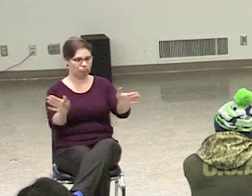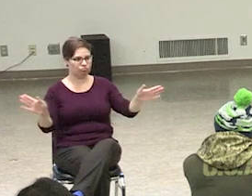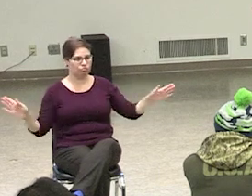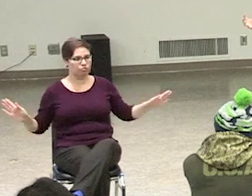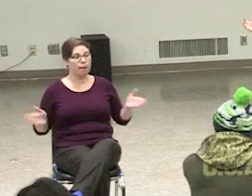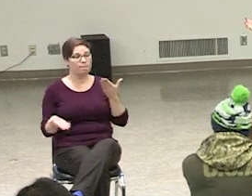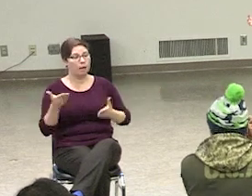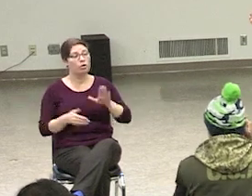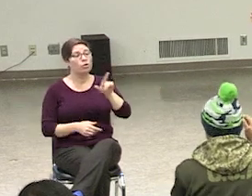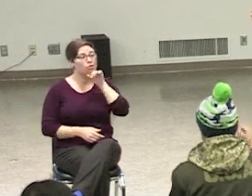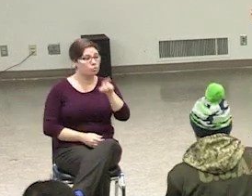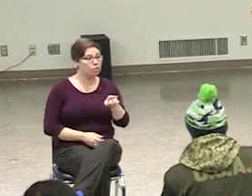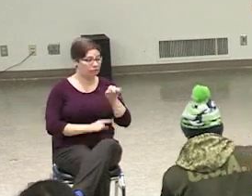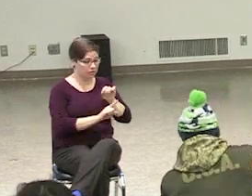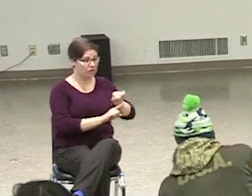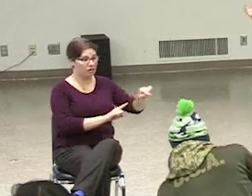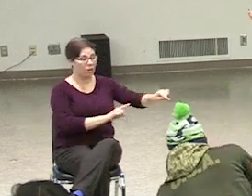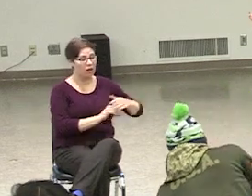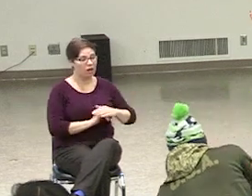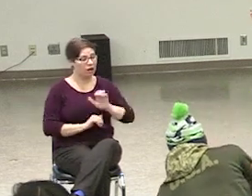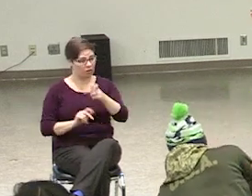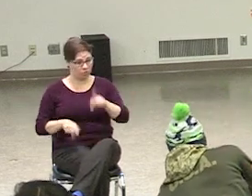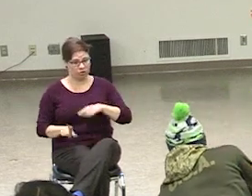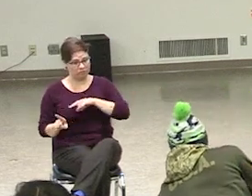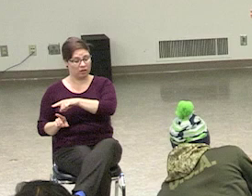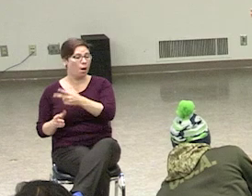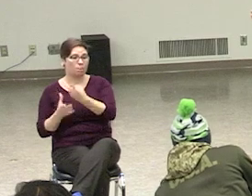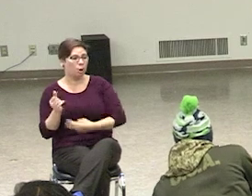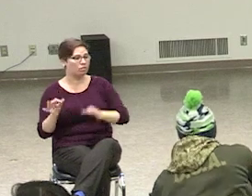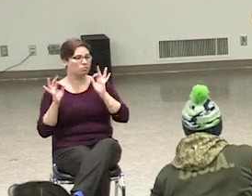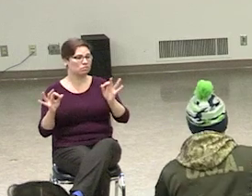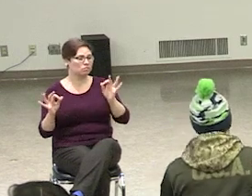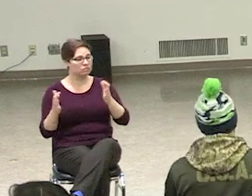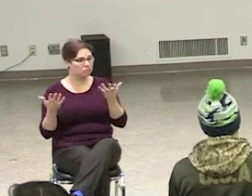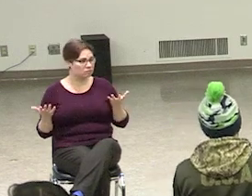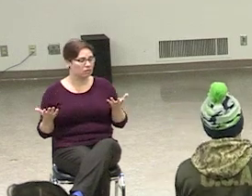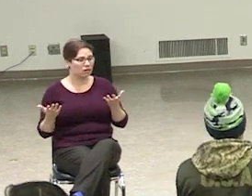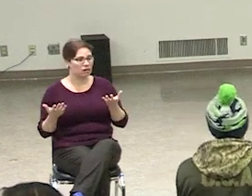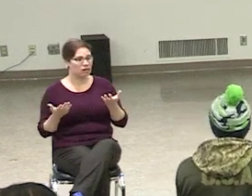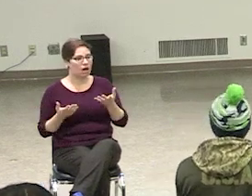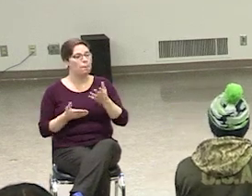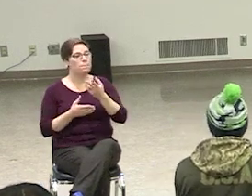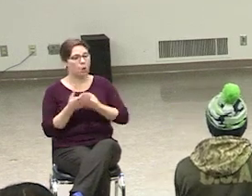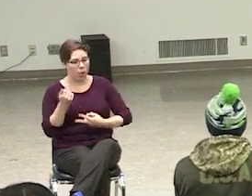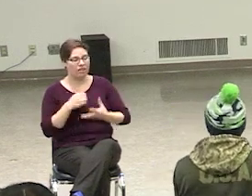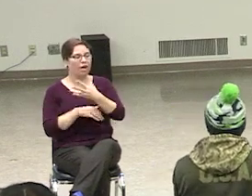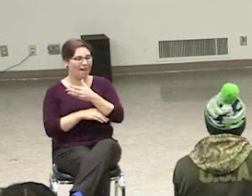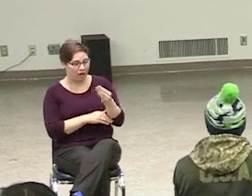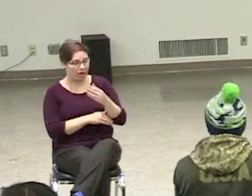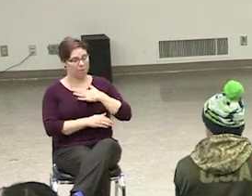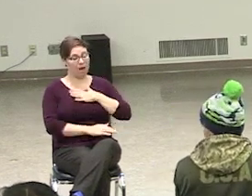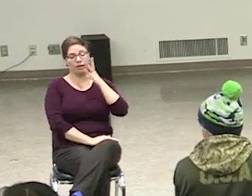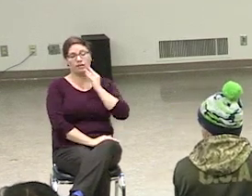could have a very different truth, and those are both valid, right? So that we sit in that both and, that my